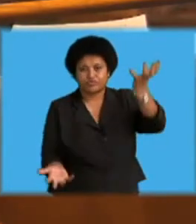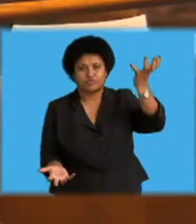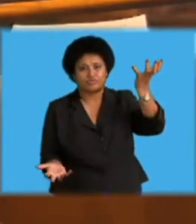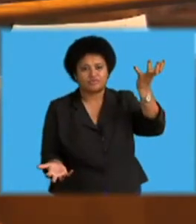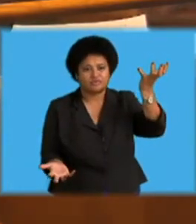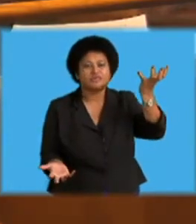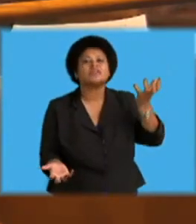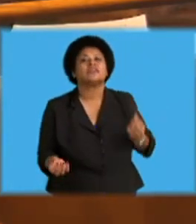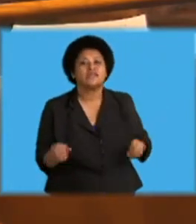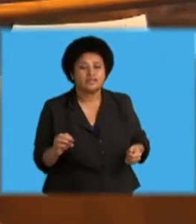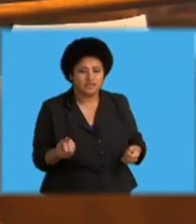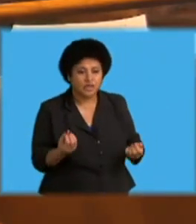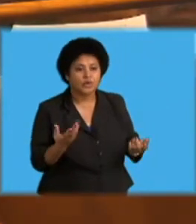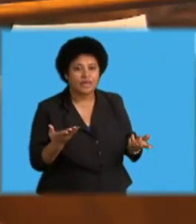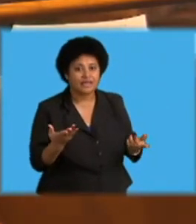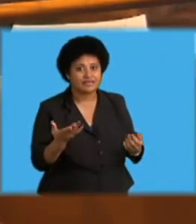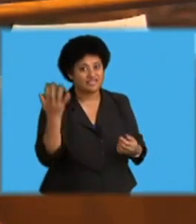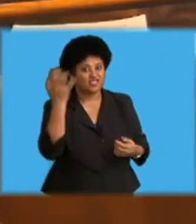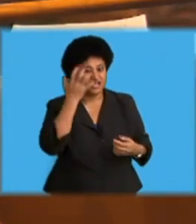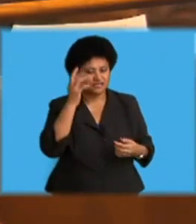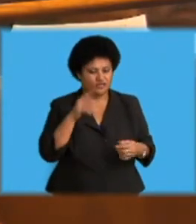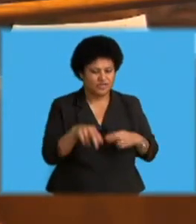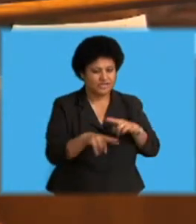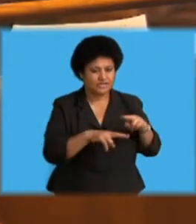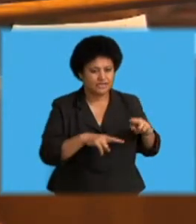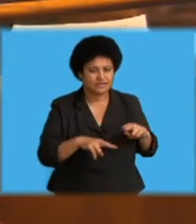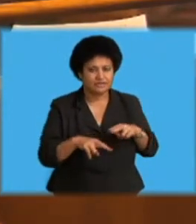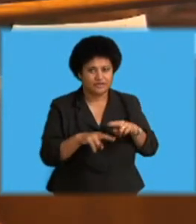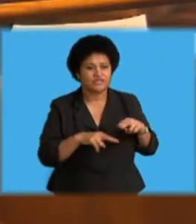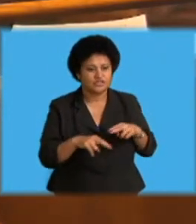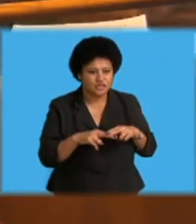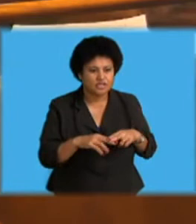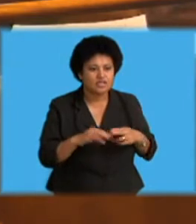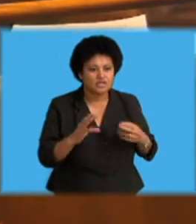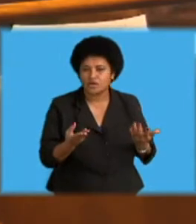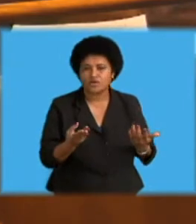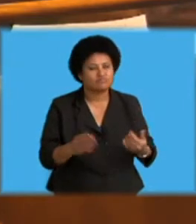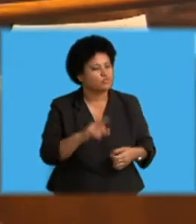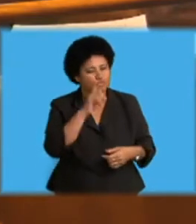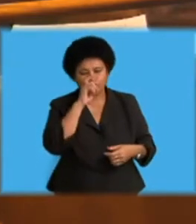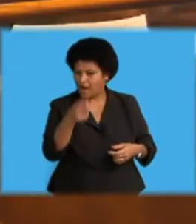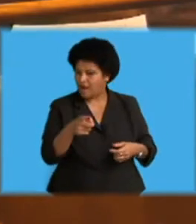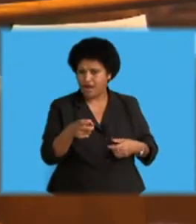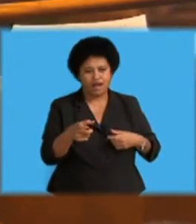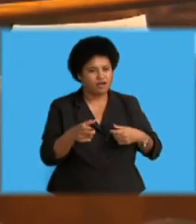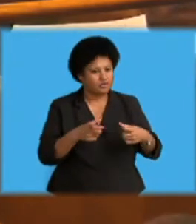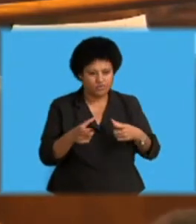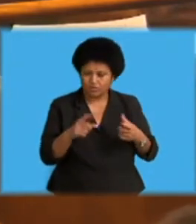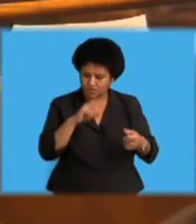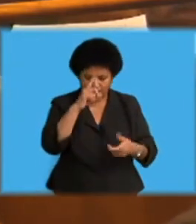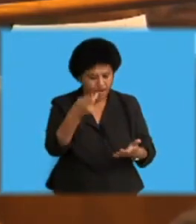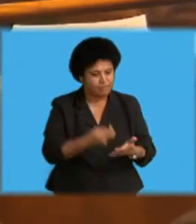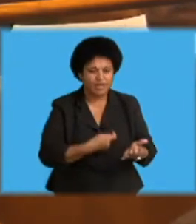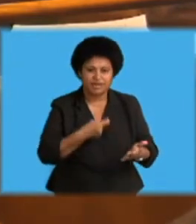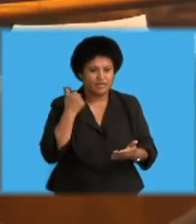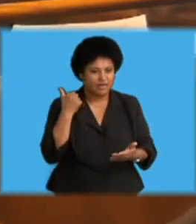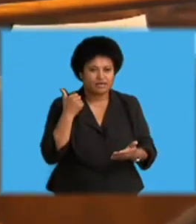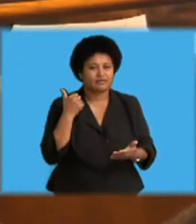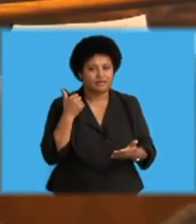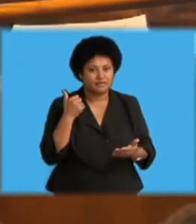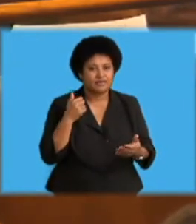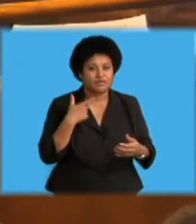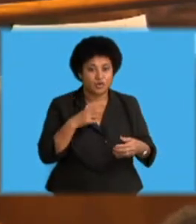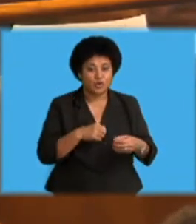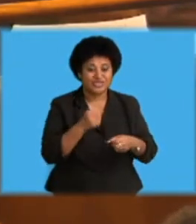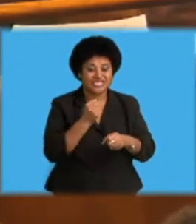endanger this country. Our debt, Madam Speaker, in our opinion, is unmanageable, because GDP is not the right way of measuring the